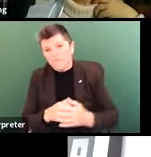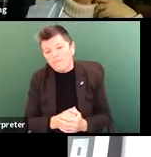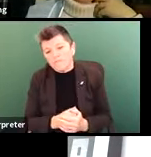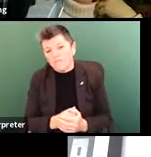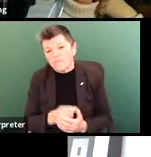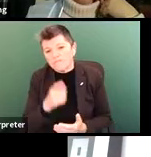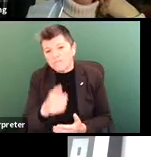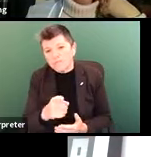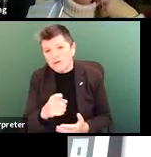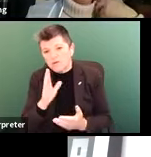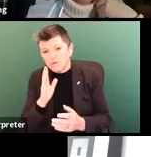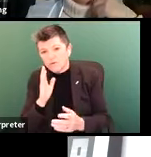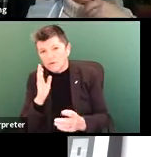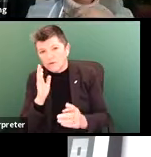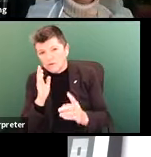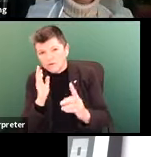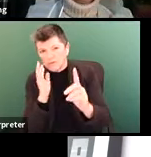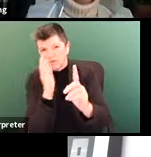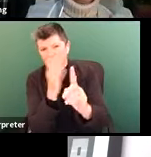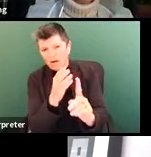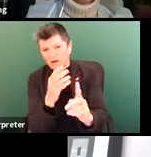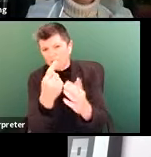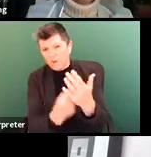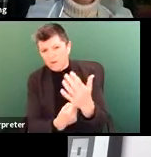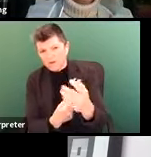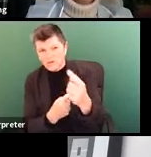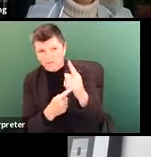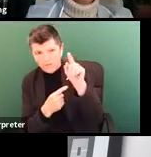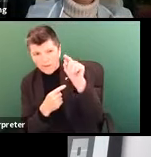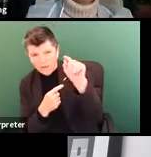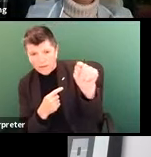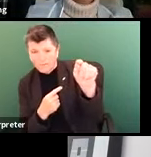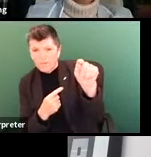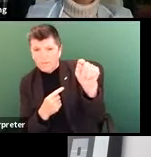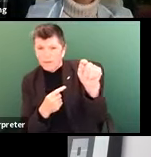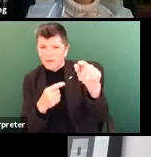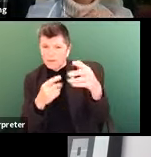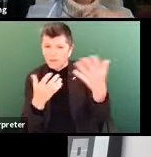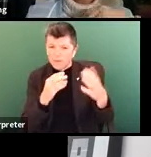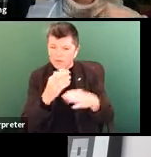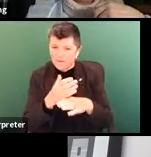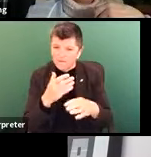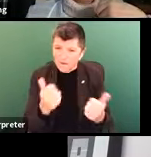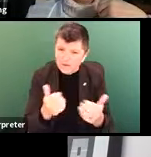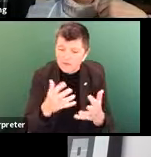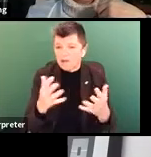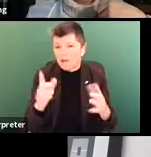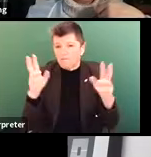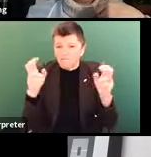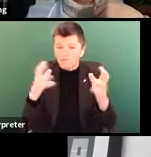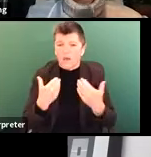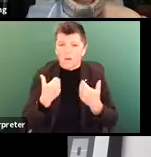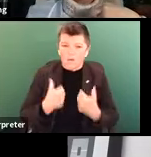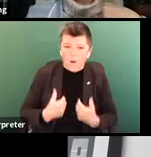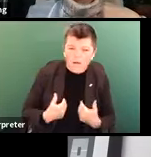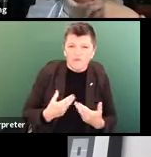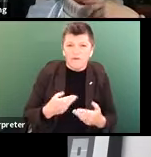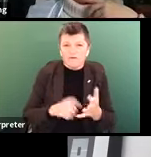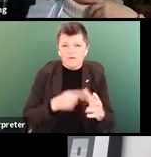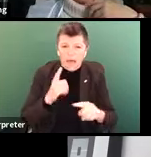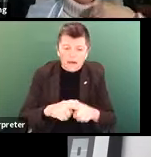actually target policies, specifically at that very small group, whether it's in the form of a wealth tax or inheritance tax or some